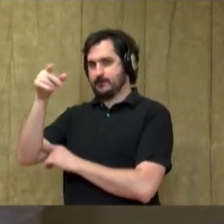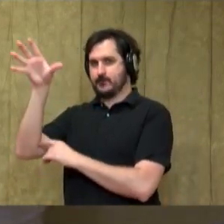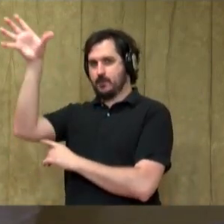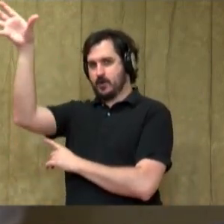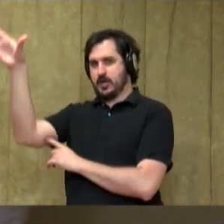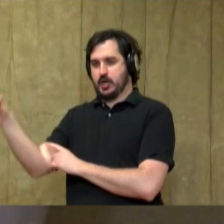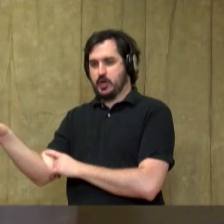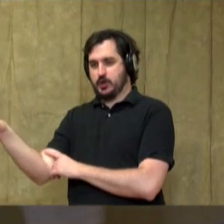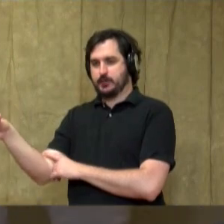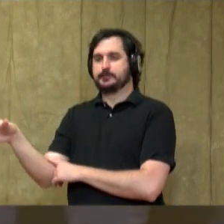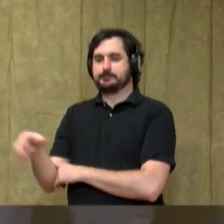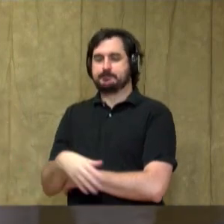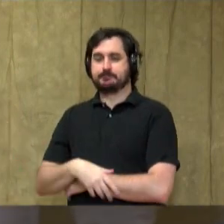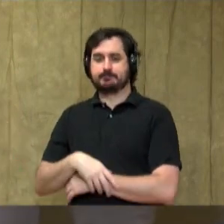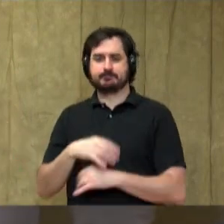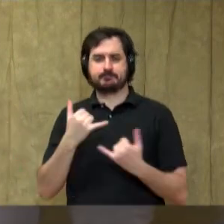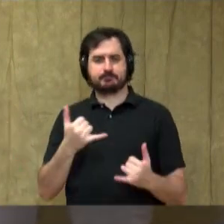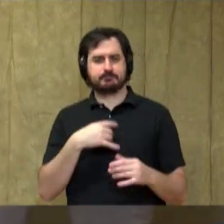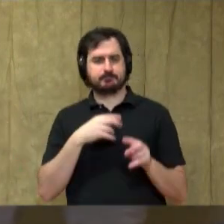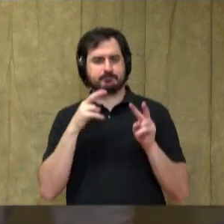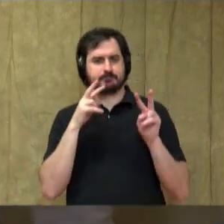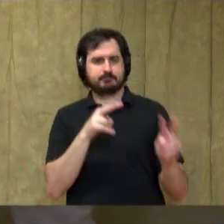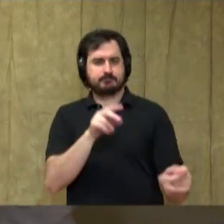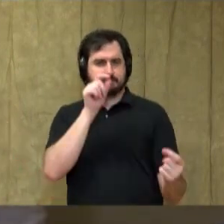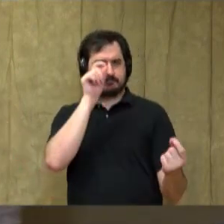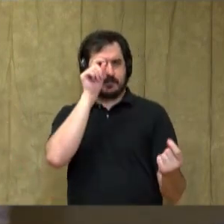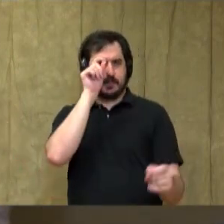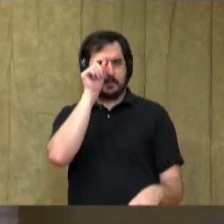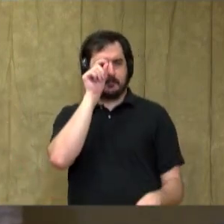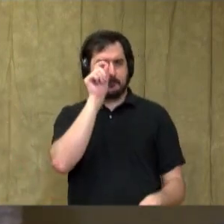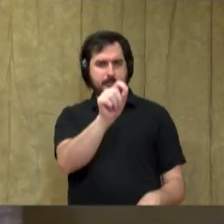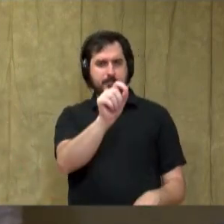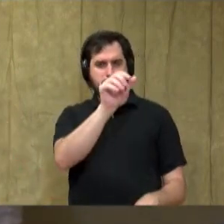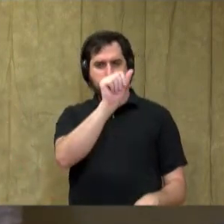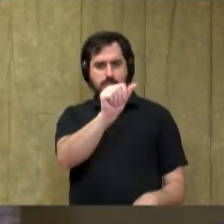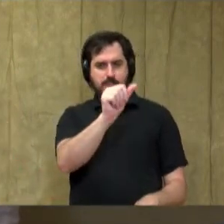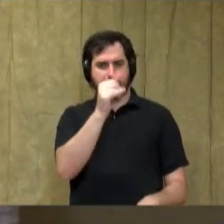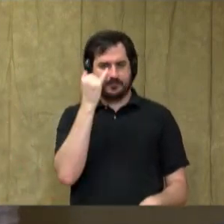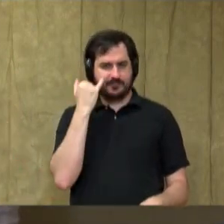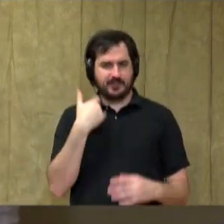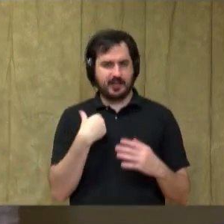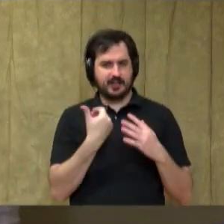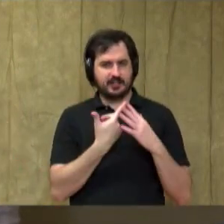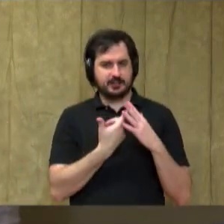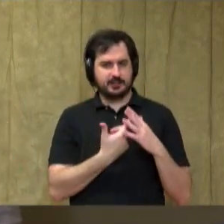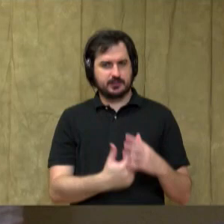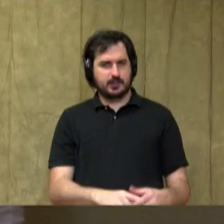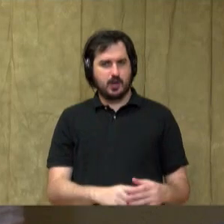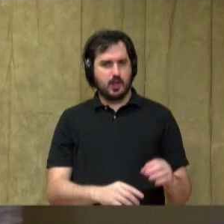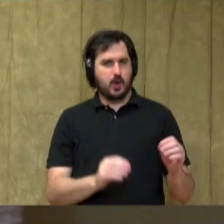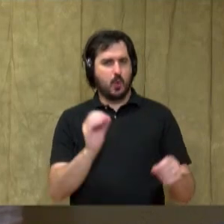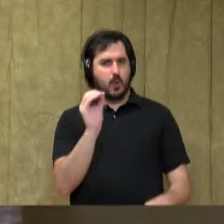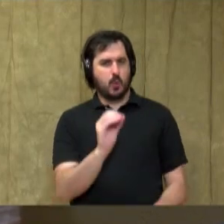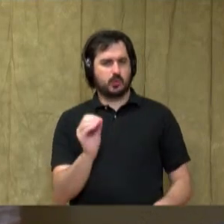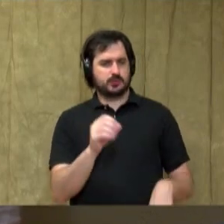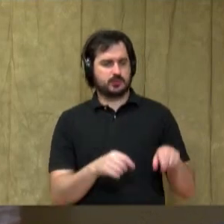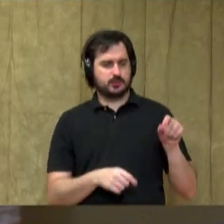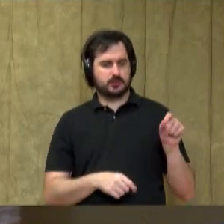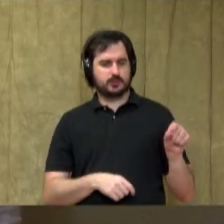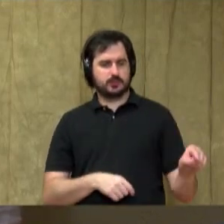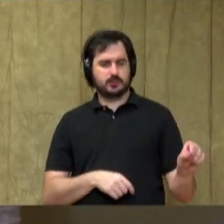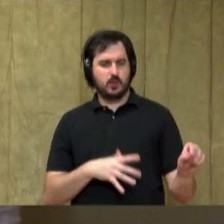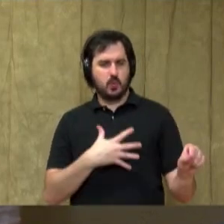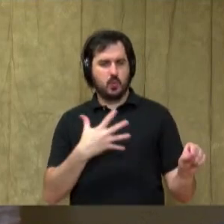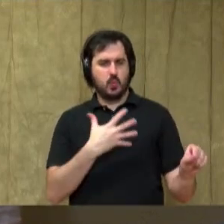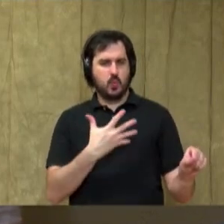X and Y. Now we just did this together. So if I start at the origin, remind me again, what are